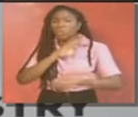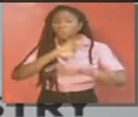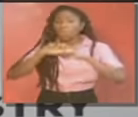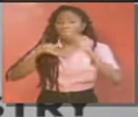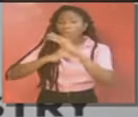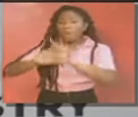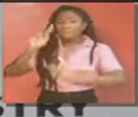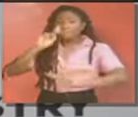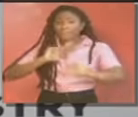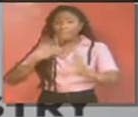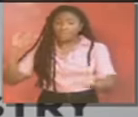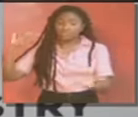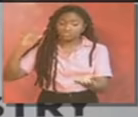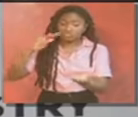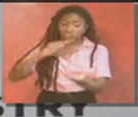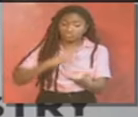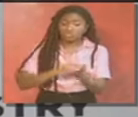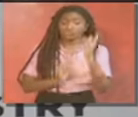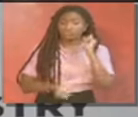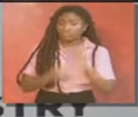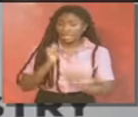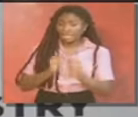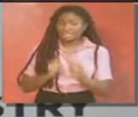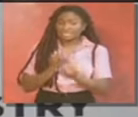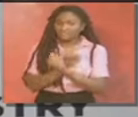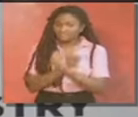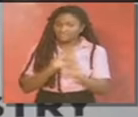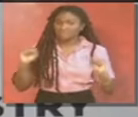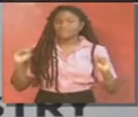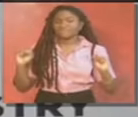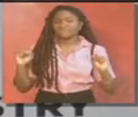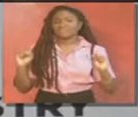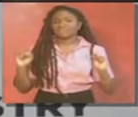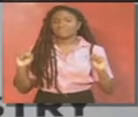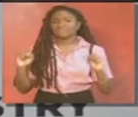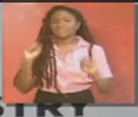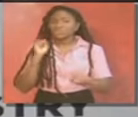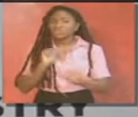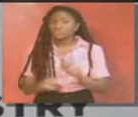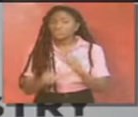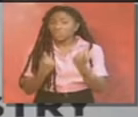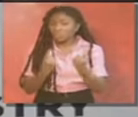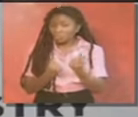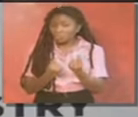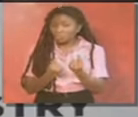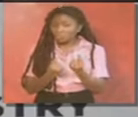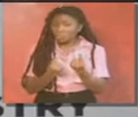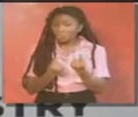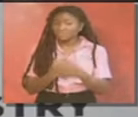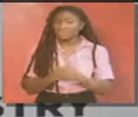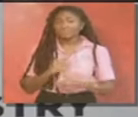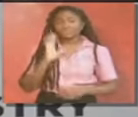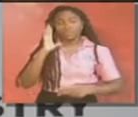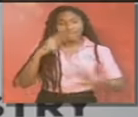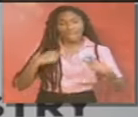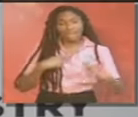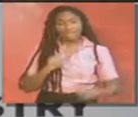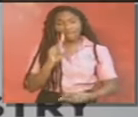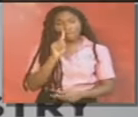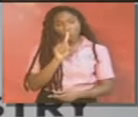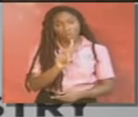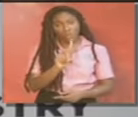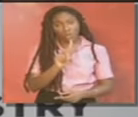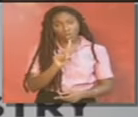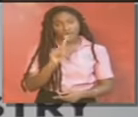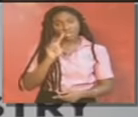nationals are received in a safe manner, and as such, we are anticipating approximately 130